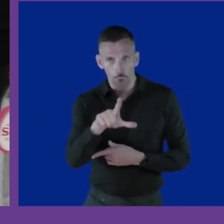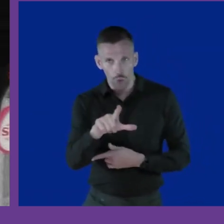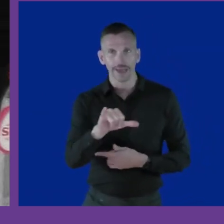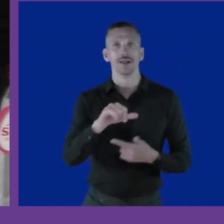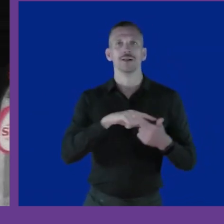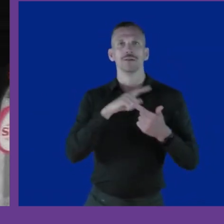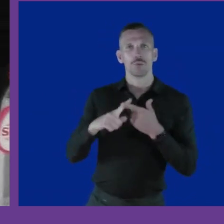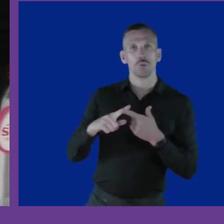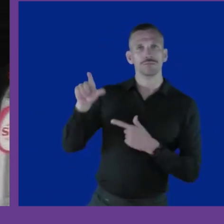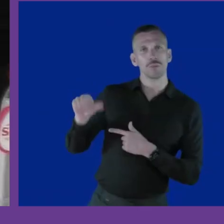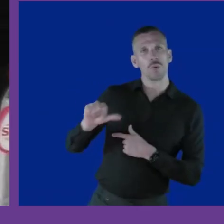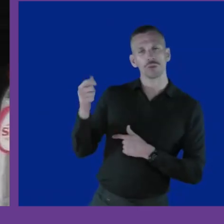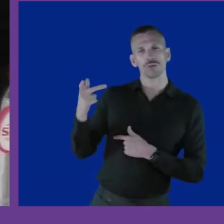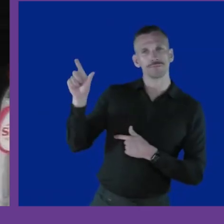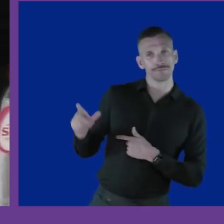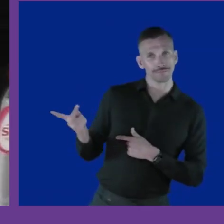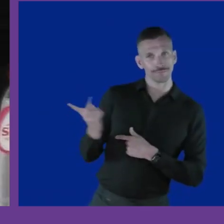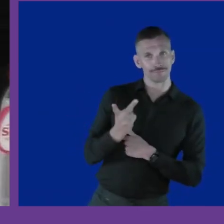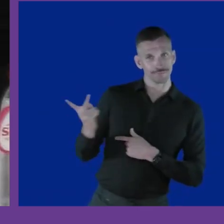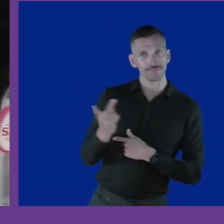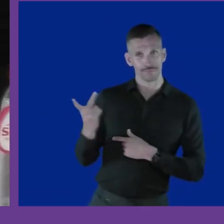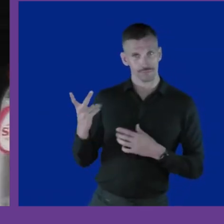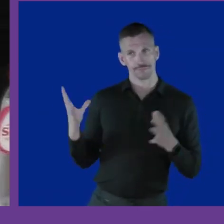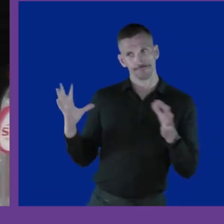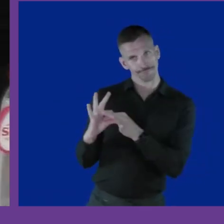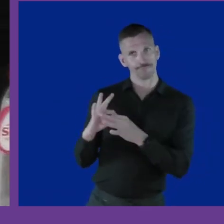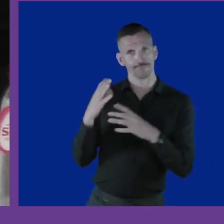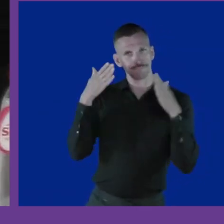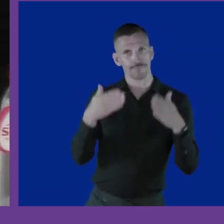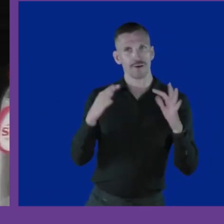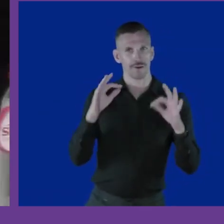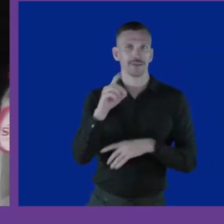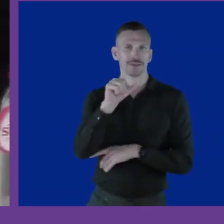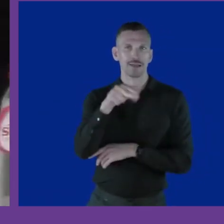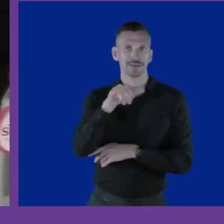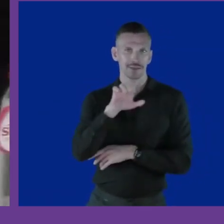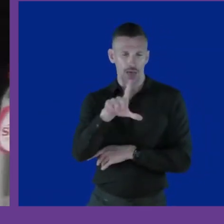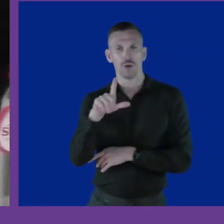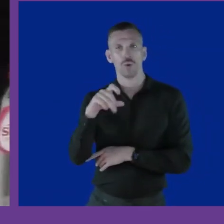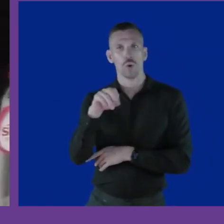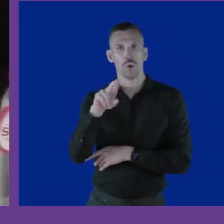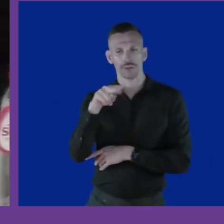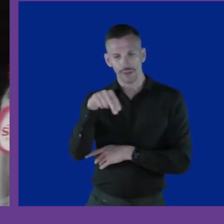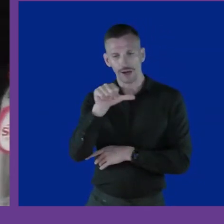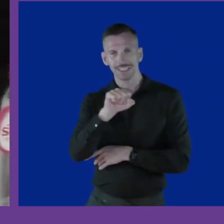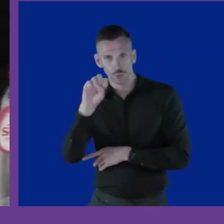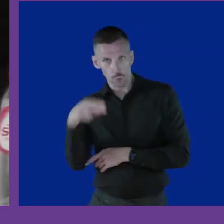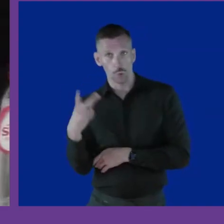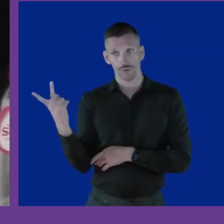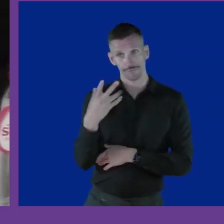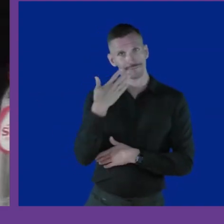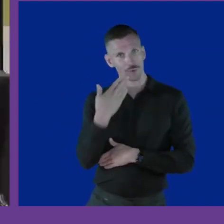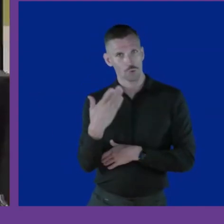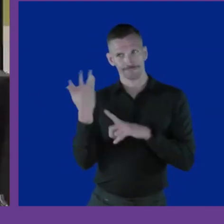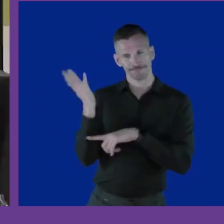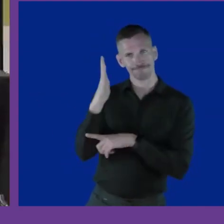be right. Thank you very much. Thank you. Yeah, first of all, my name is Daniel, and I am a developer, but